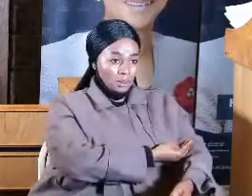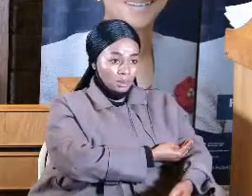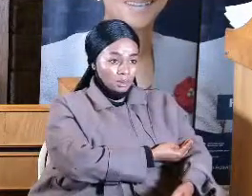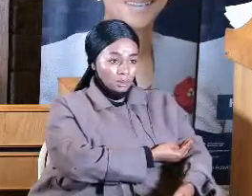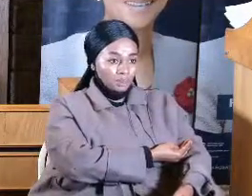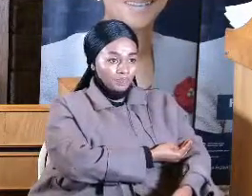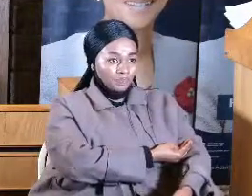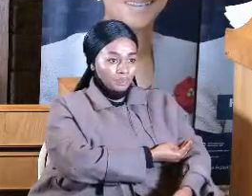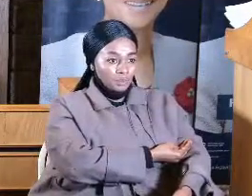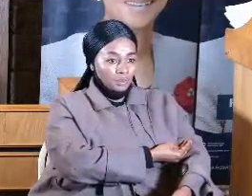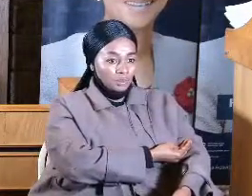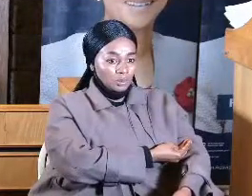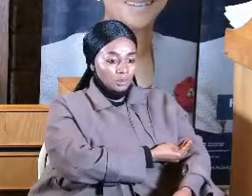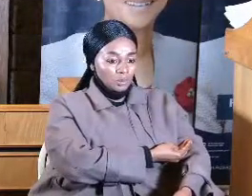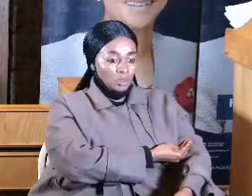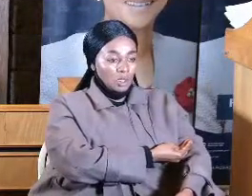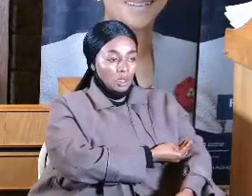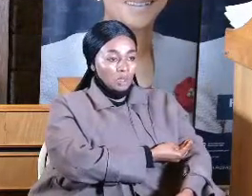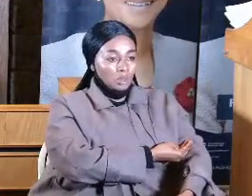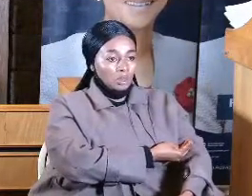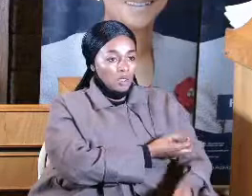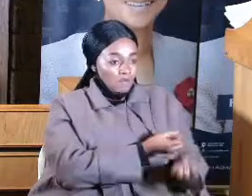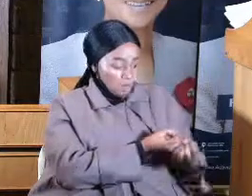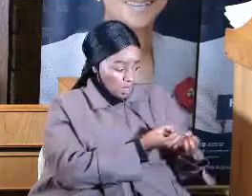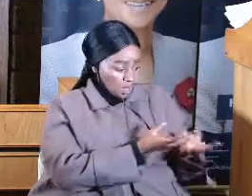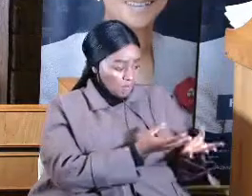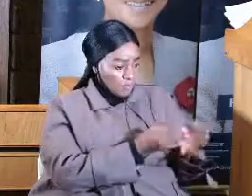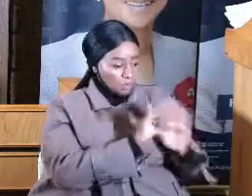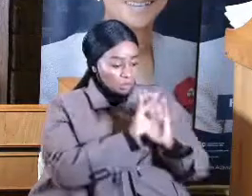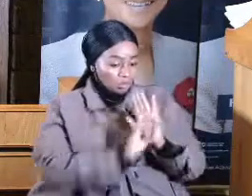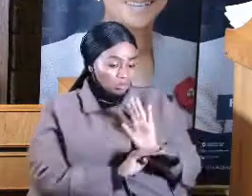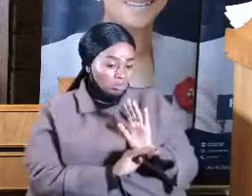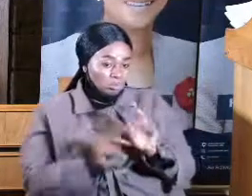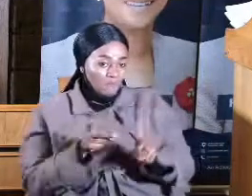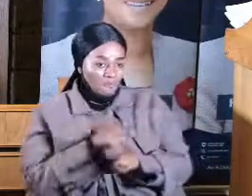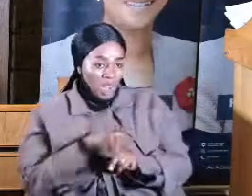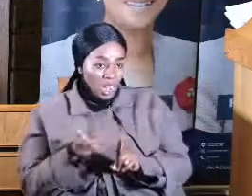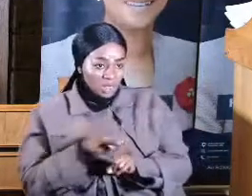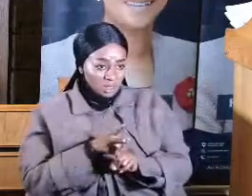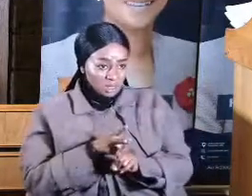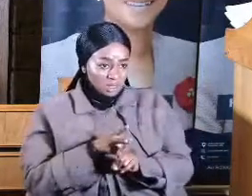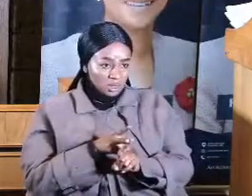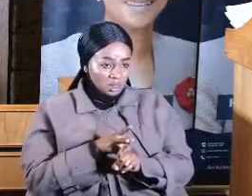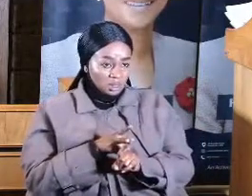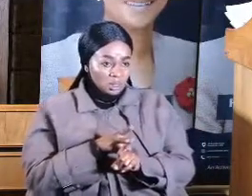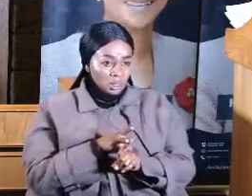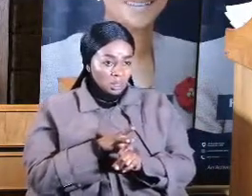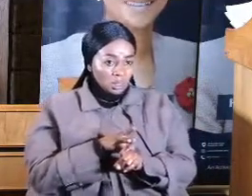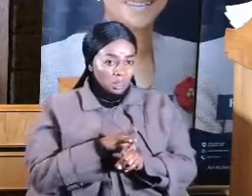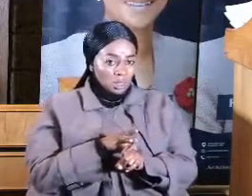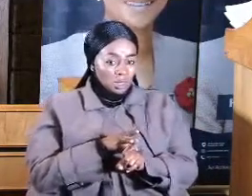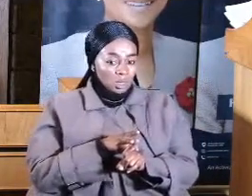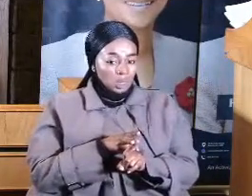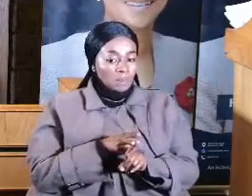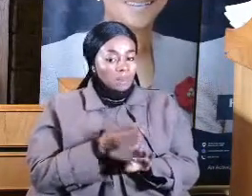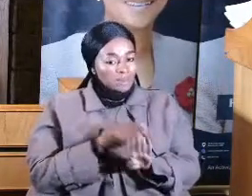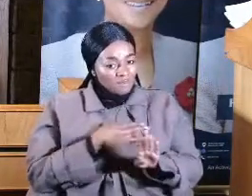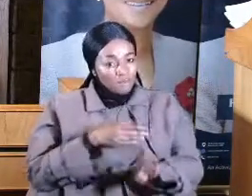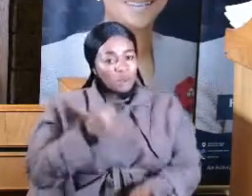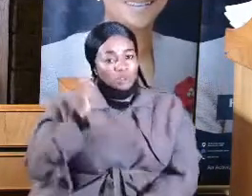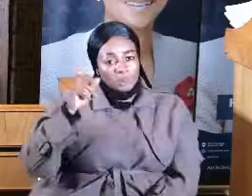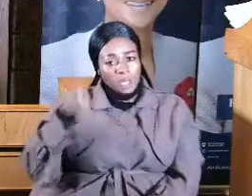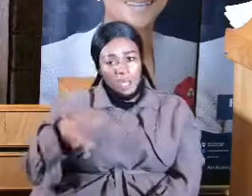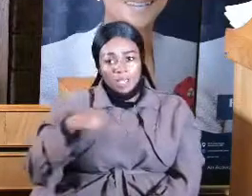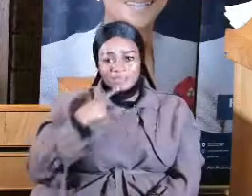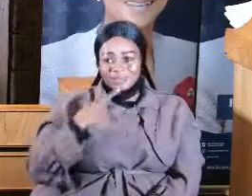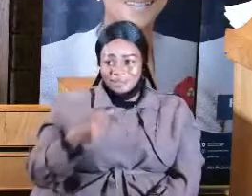be used as tool for women to reduce gender-based violence. Women, as the speaker has mentioned, that we stay